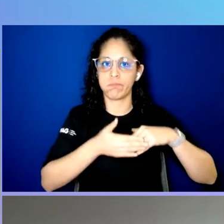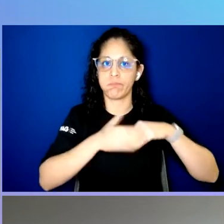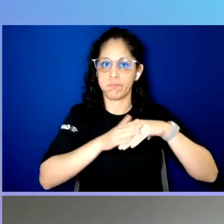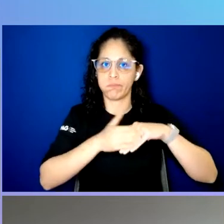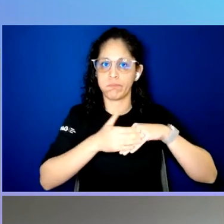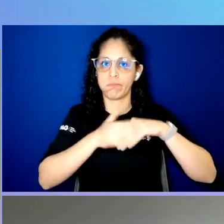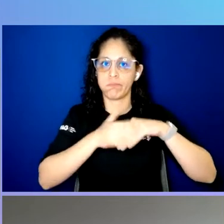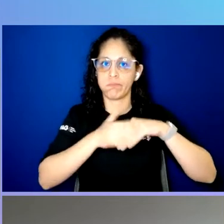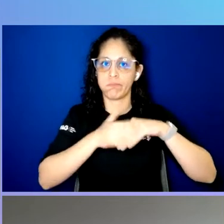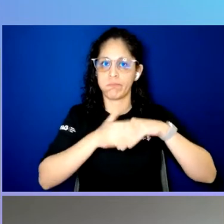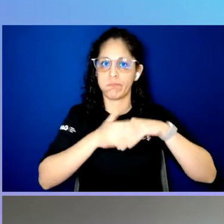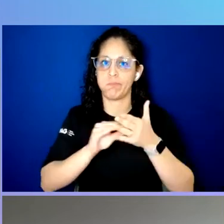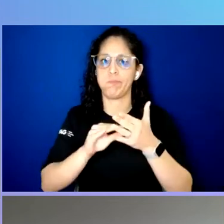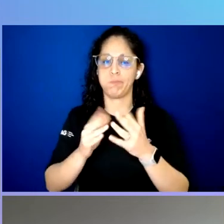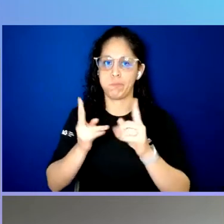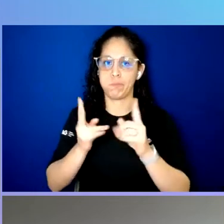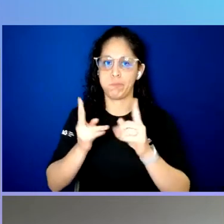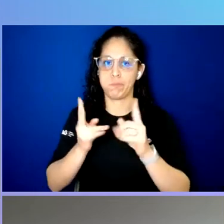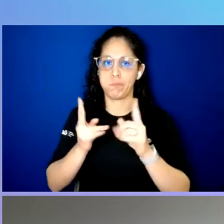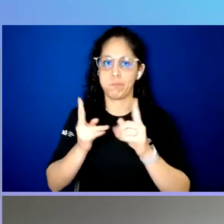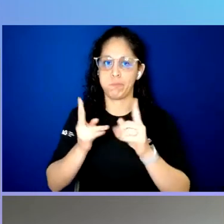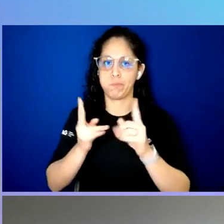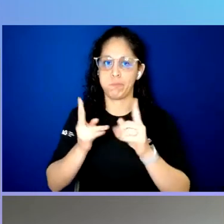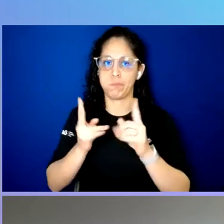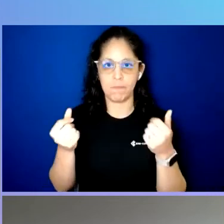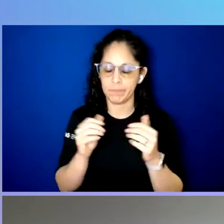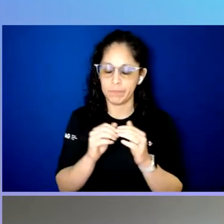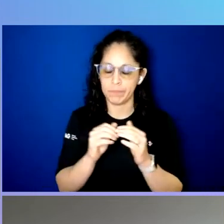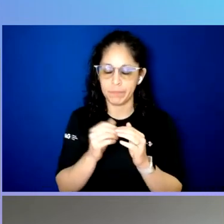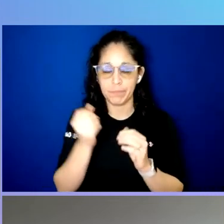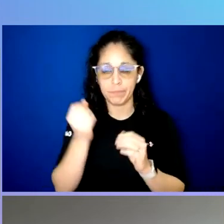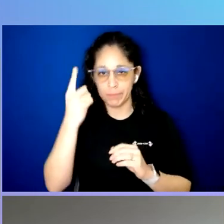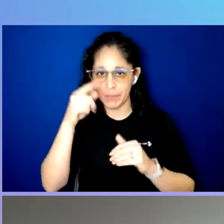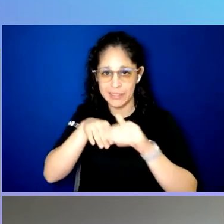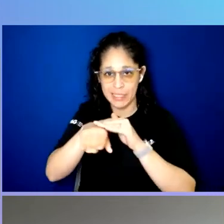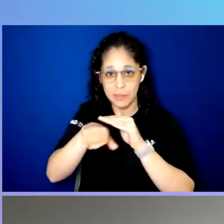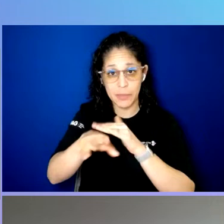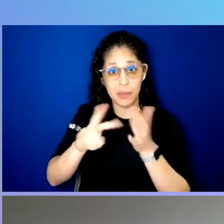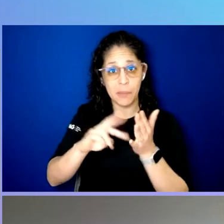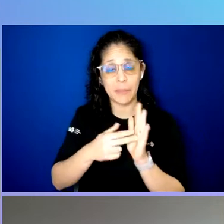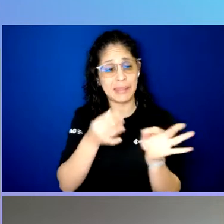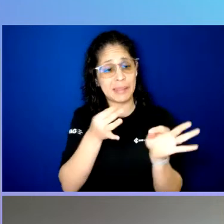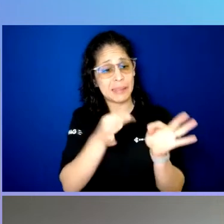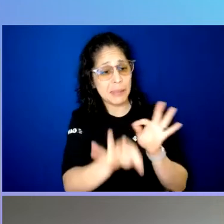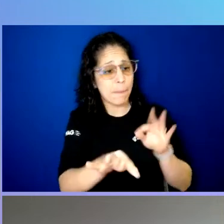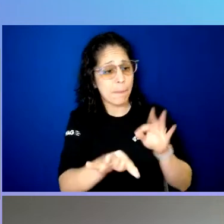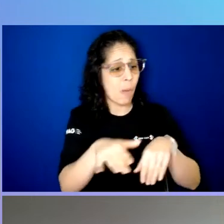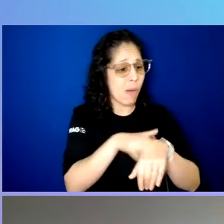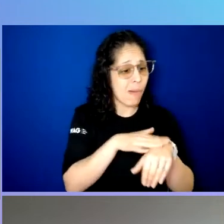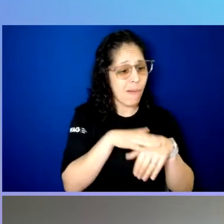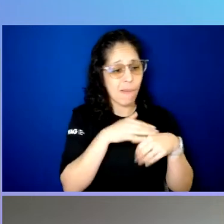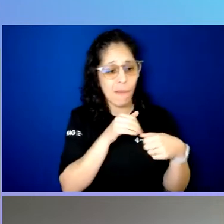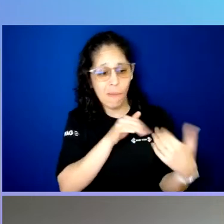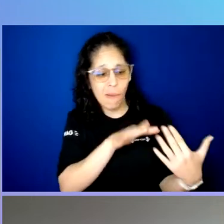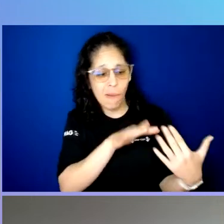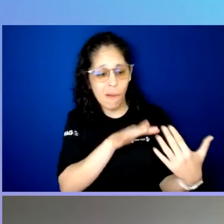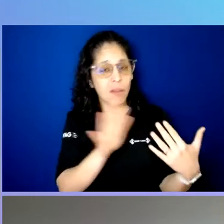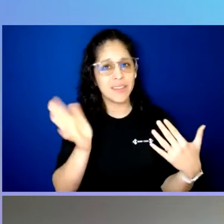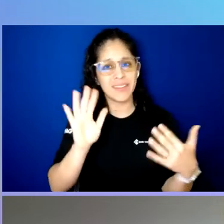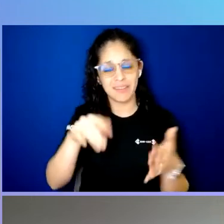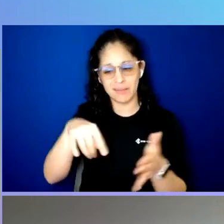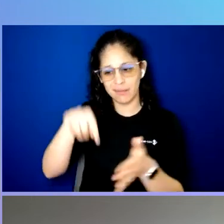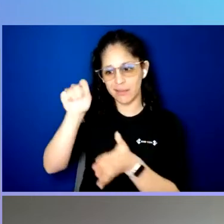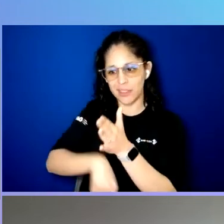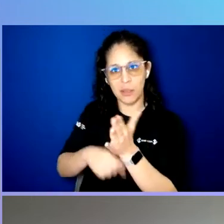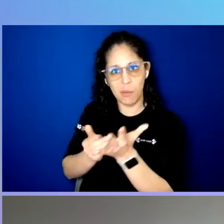Reaching accessibility, on the other hand, takes a thorough approach. From the technical side, like using